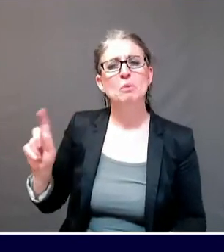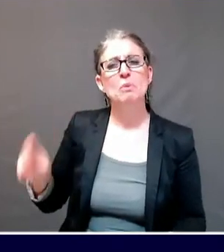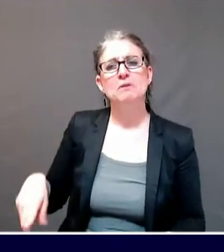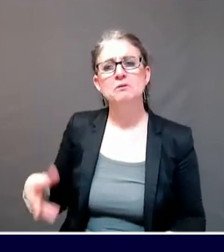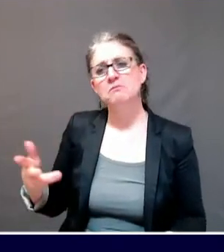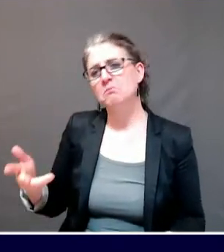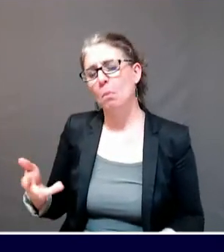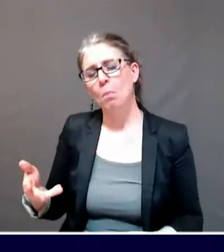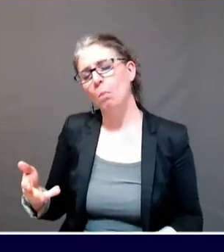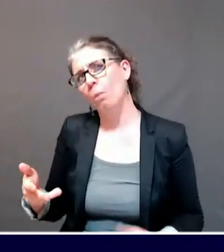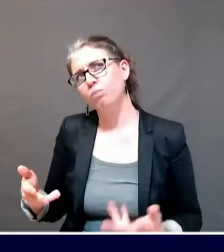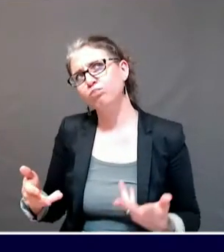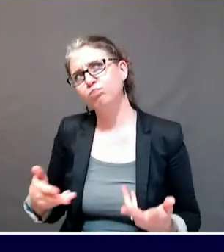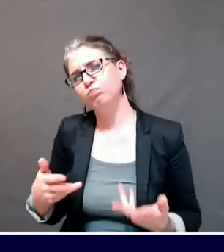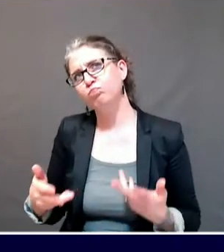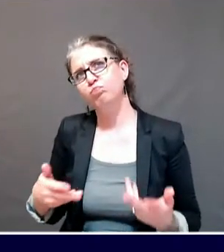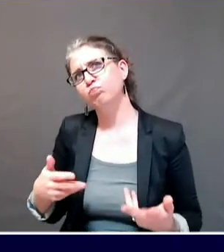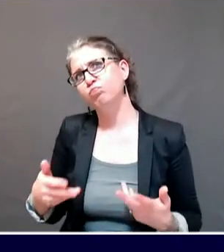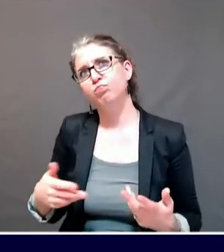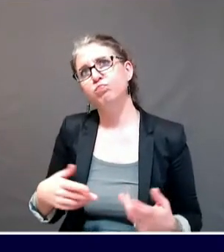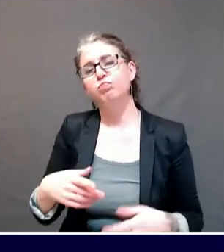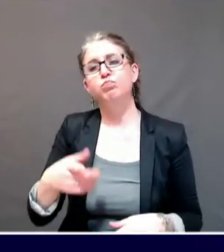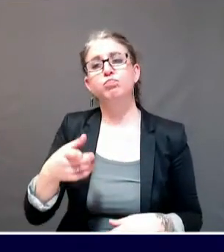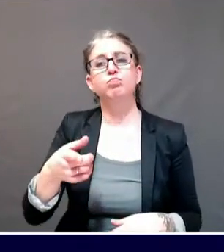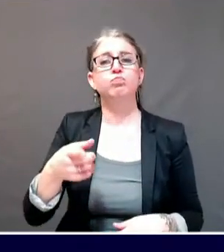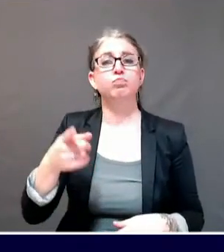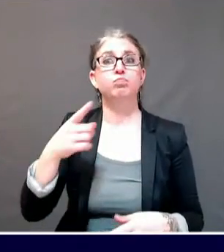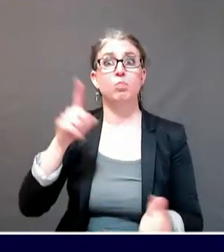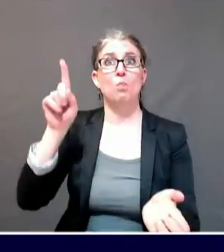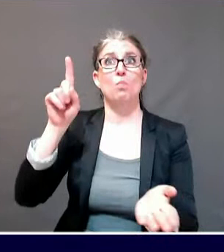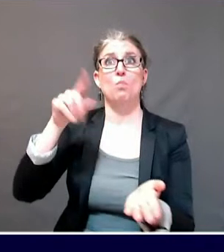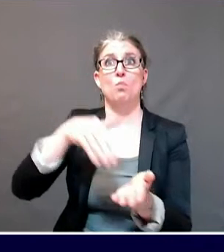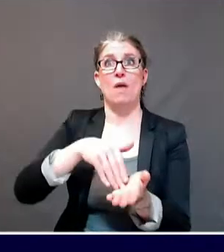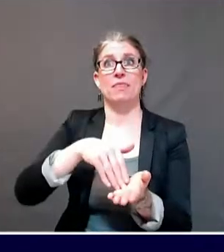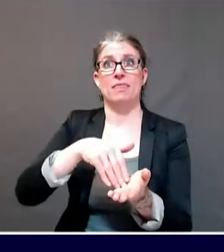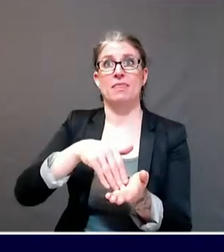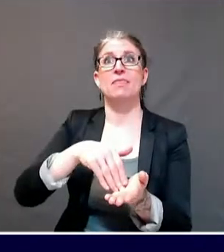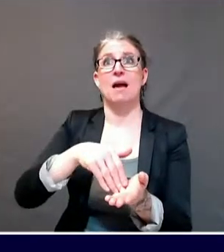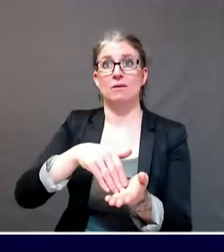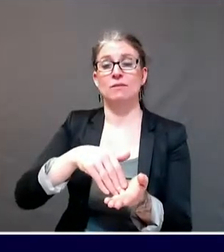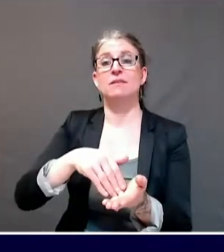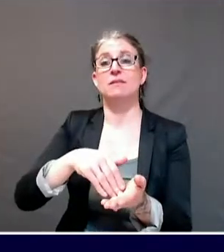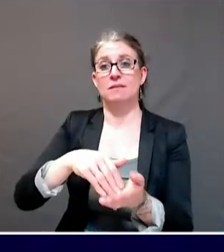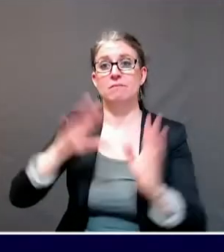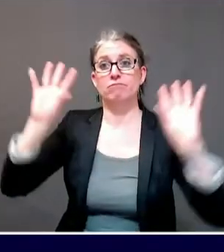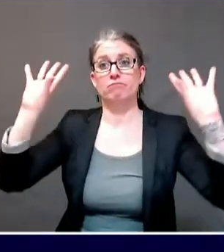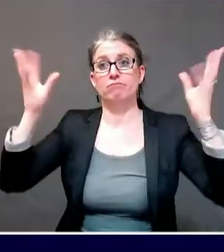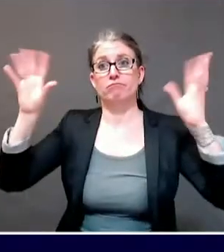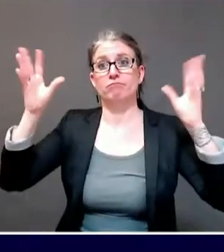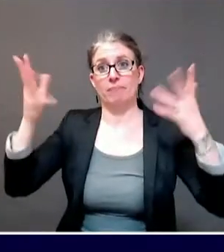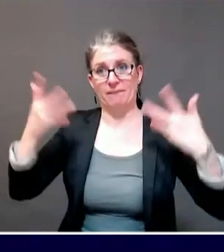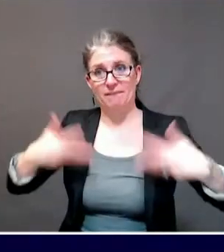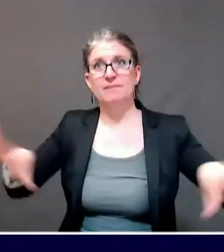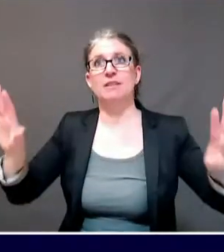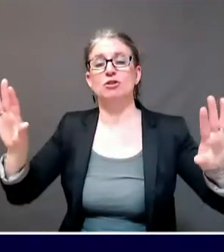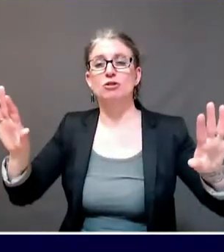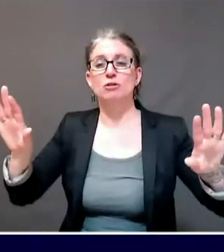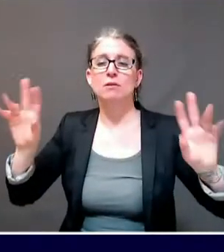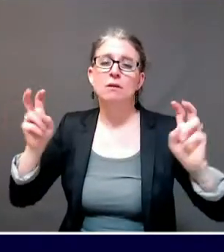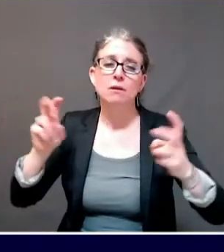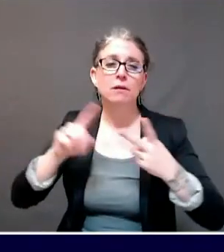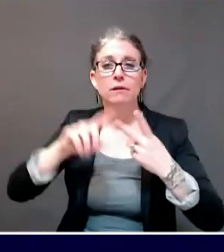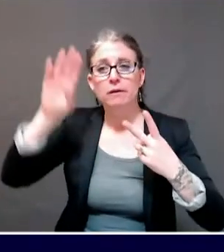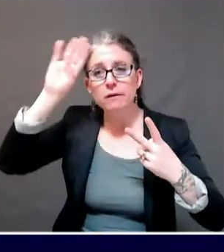EMS clinicians have been vaccinated. Does that mean that we've moved into phase